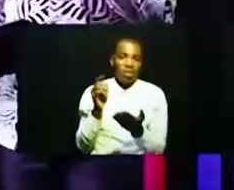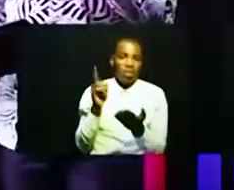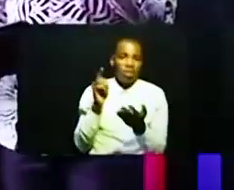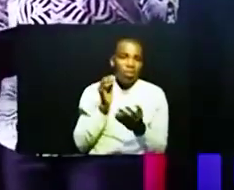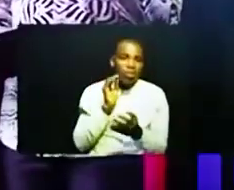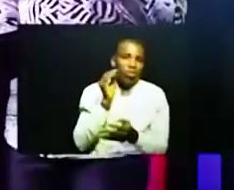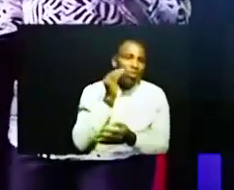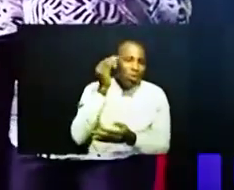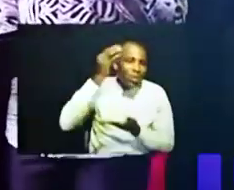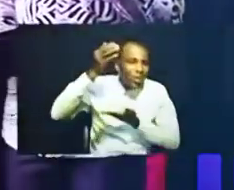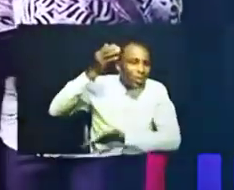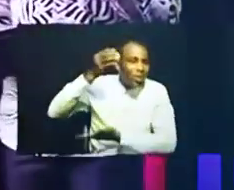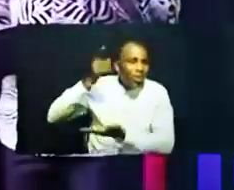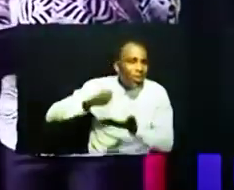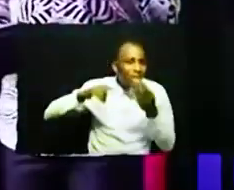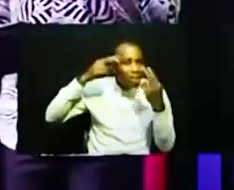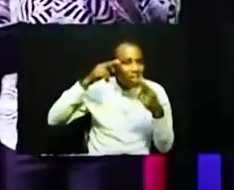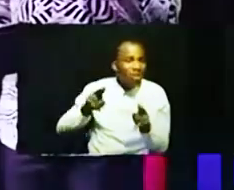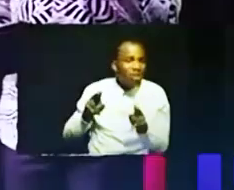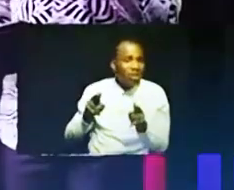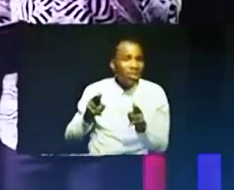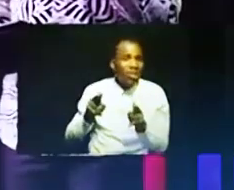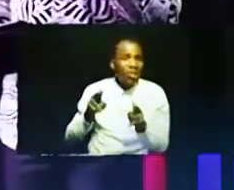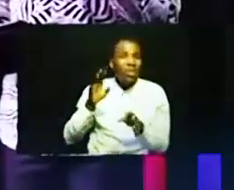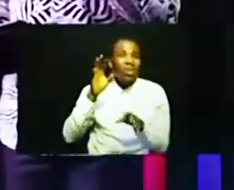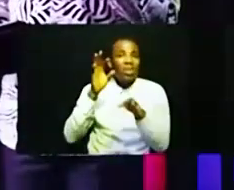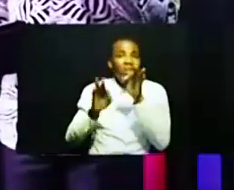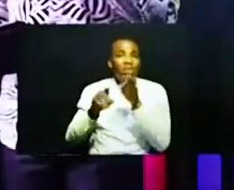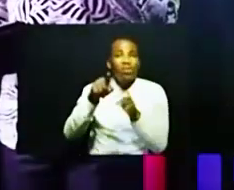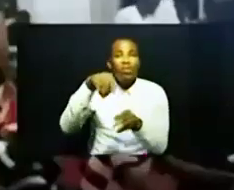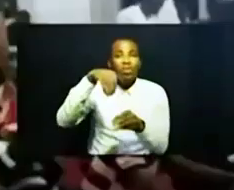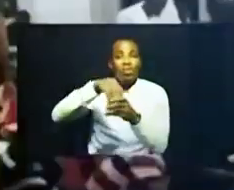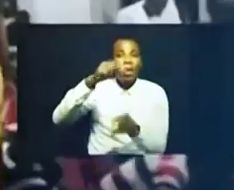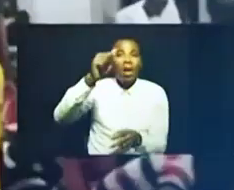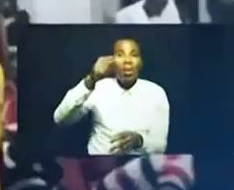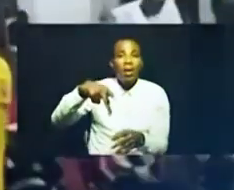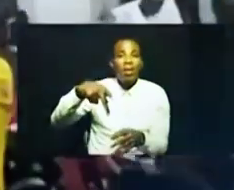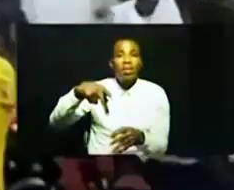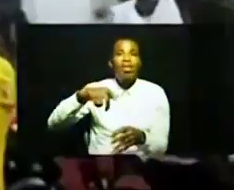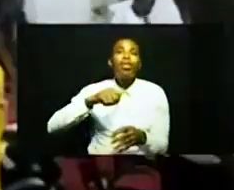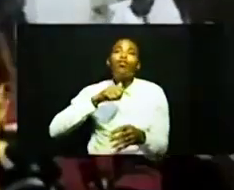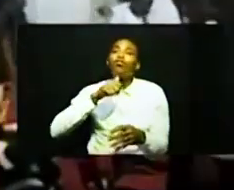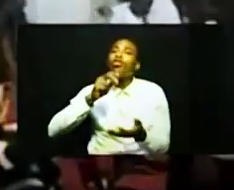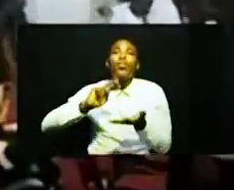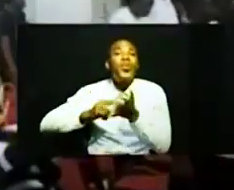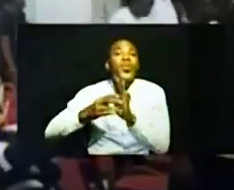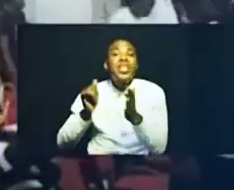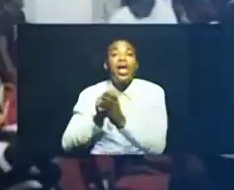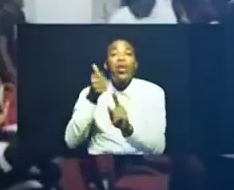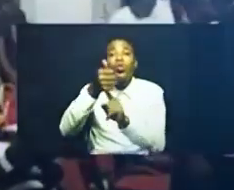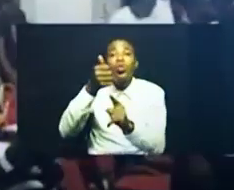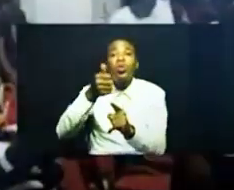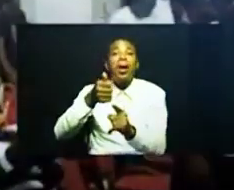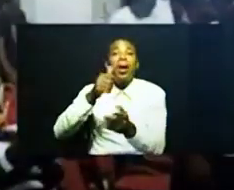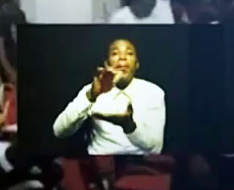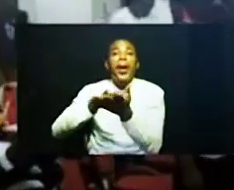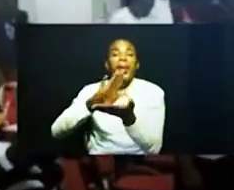on? The fact that you are an apostle does not mean that you can have good marriage. No, not at